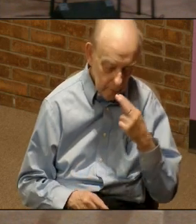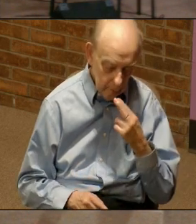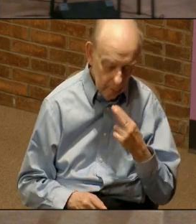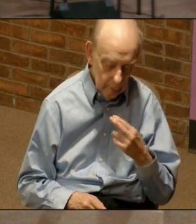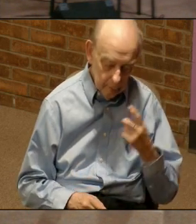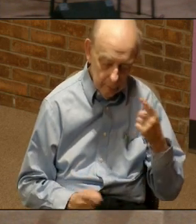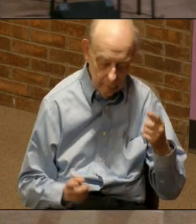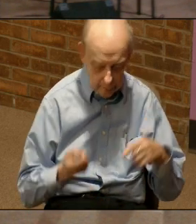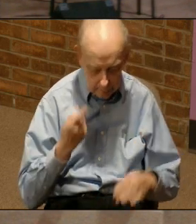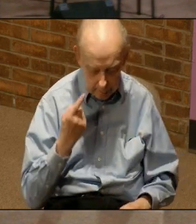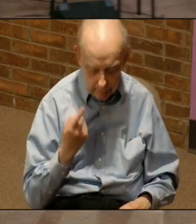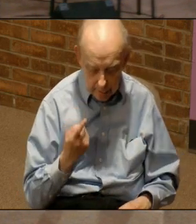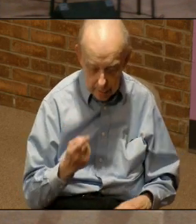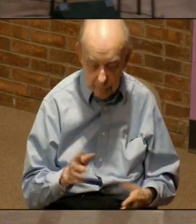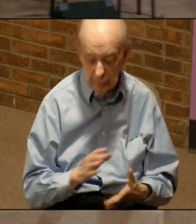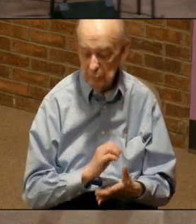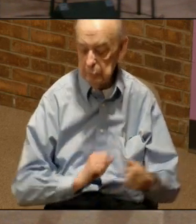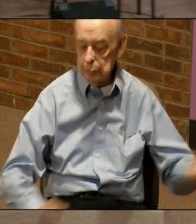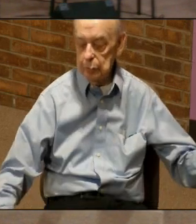tore down the temple